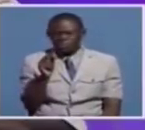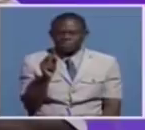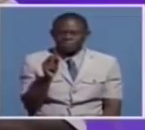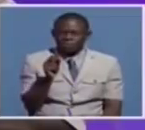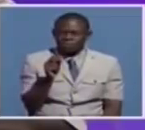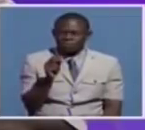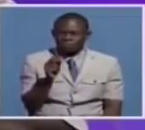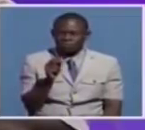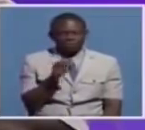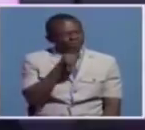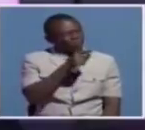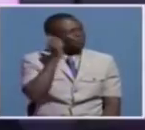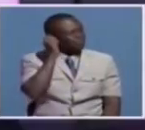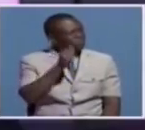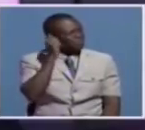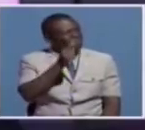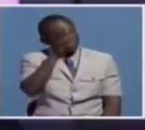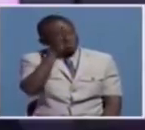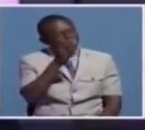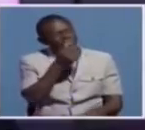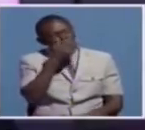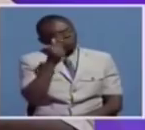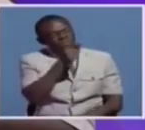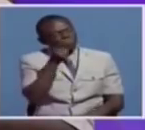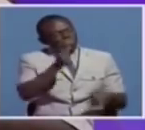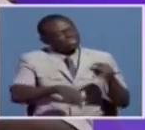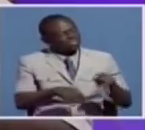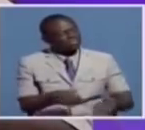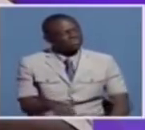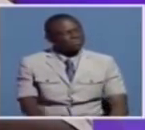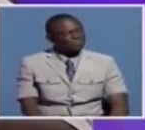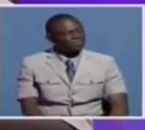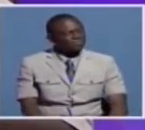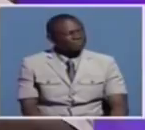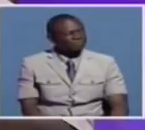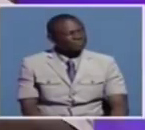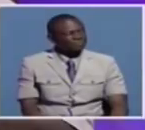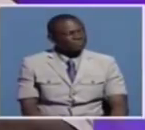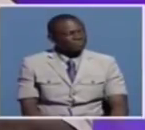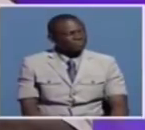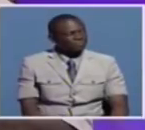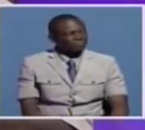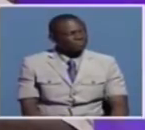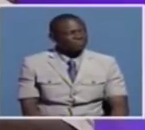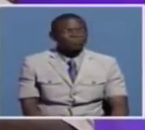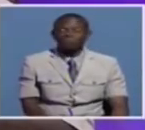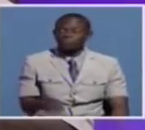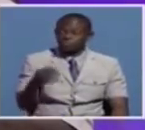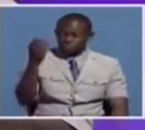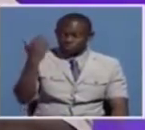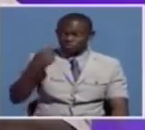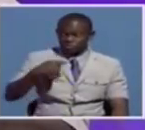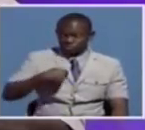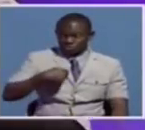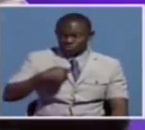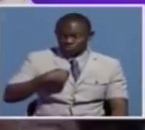Too naughty to be a favorite. No, actually I was seen as being highly responsible because